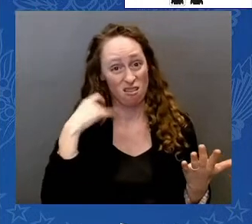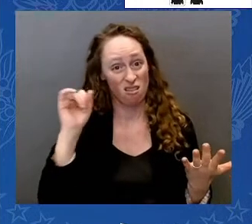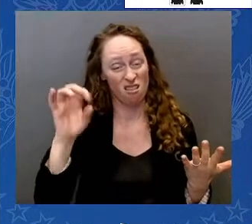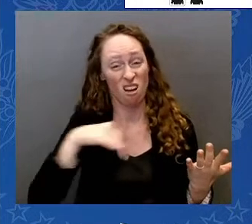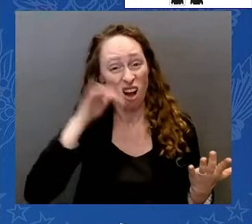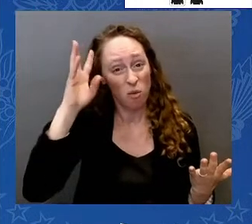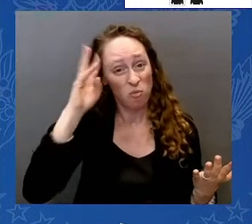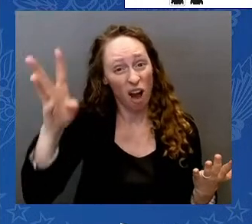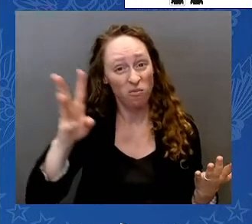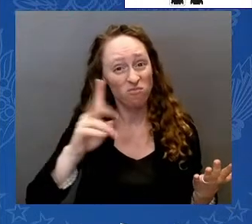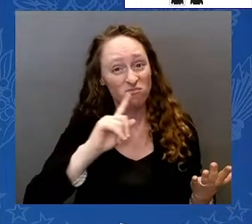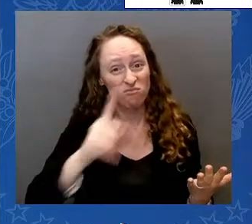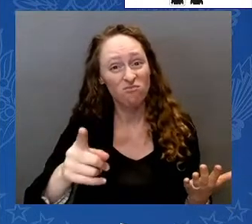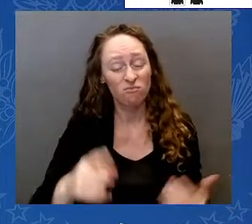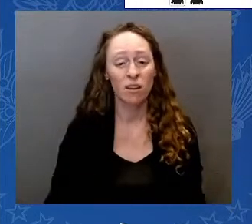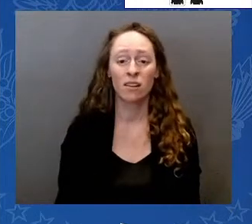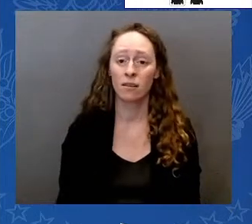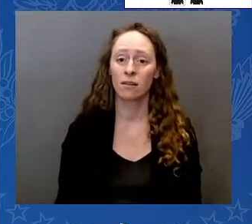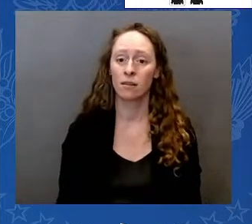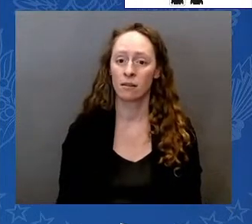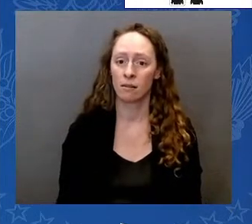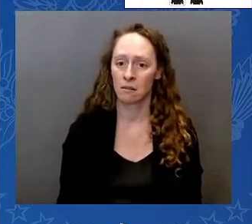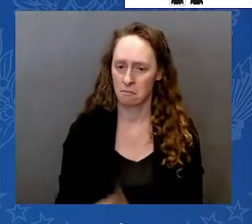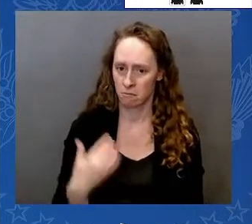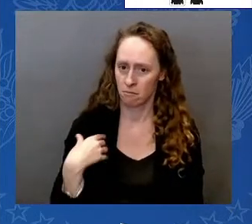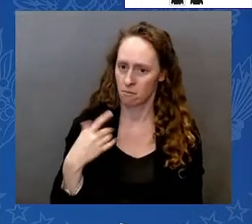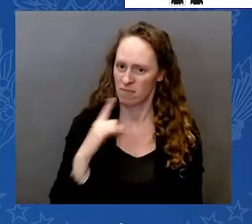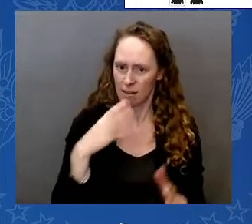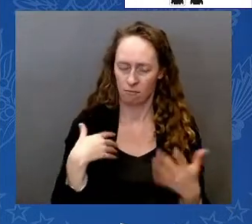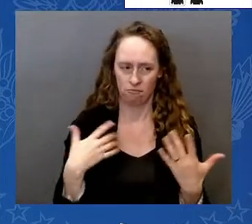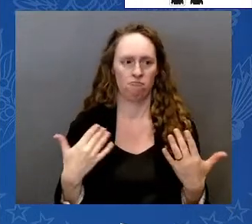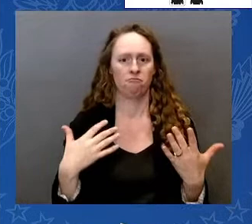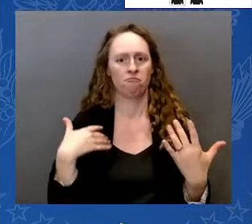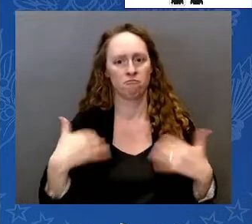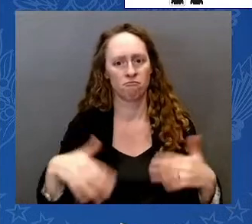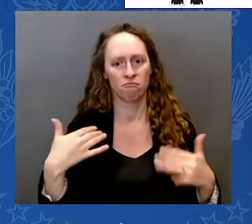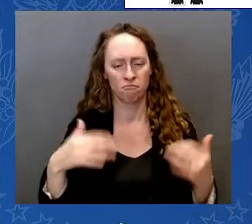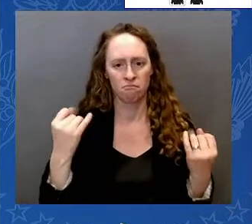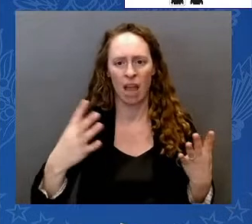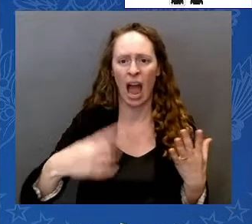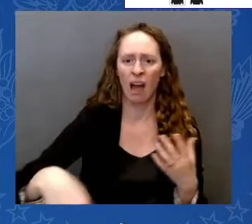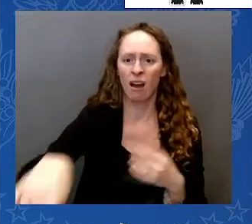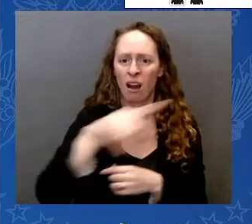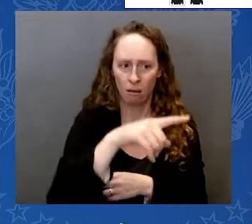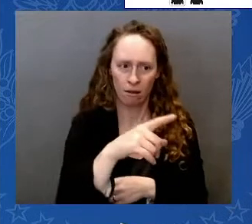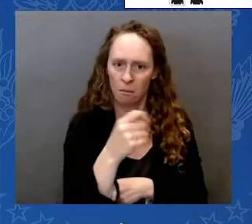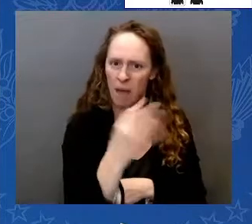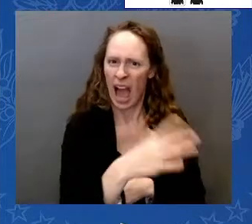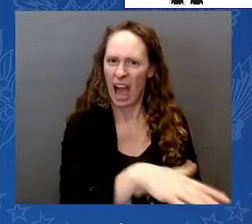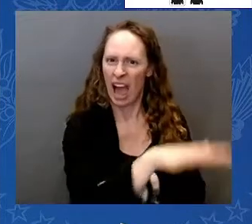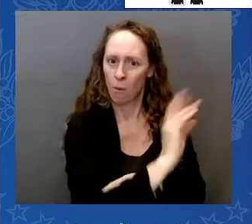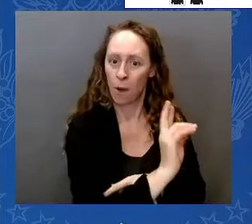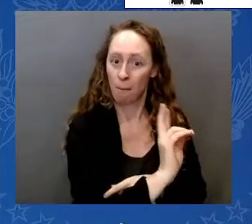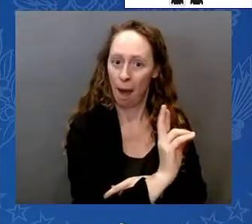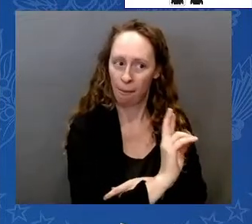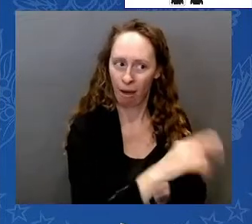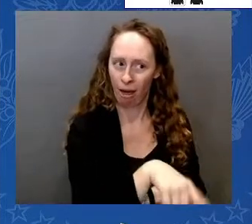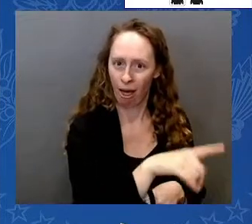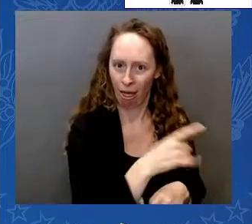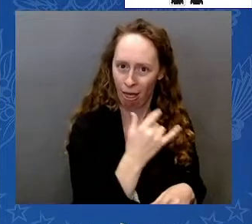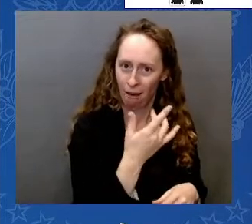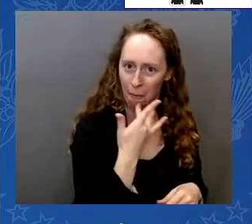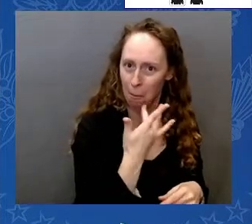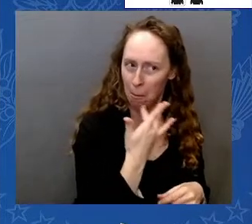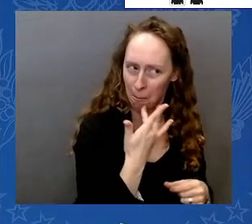caucus. And folks, here's the bottom. For a second there, I thought he had a Nazi flag behind him. These historic victories we just won for